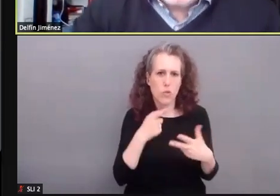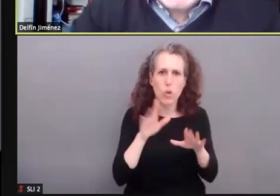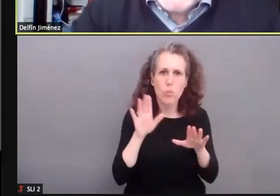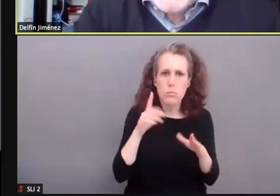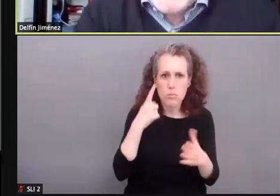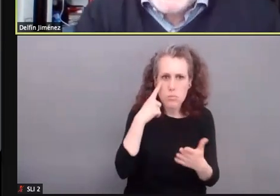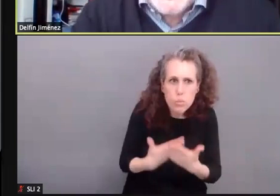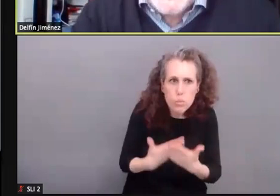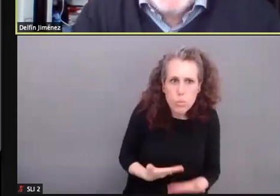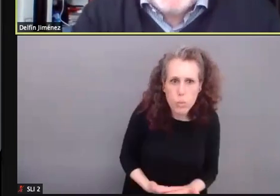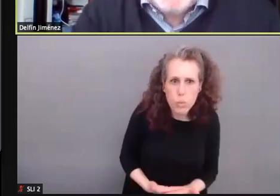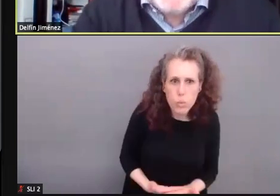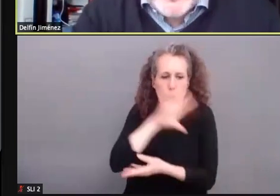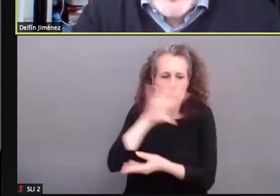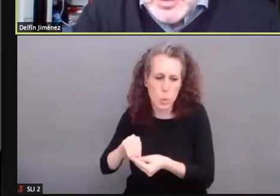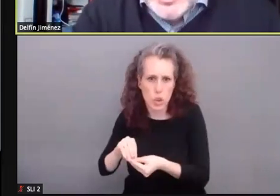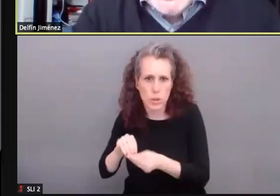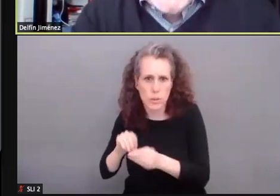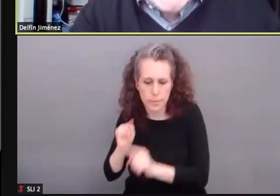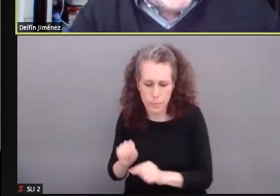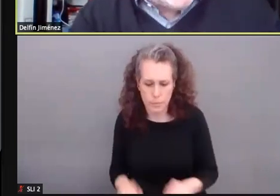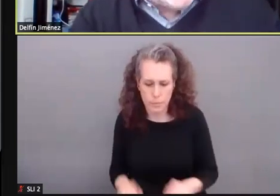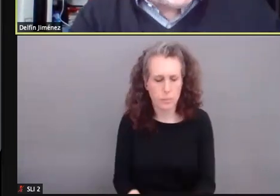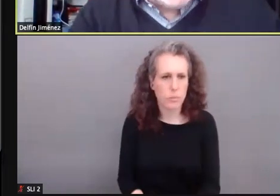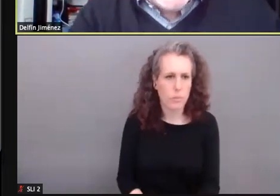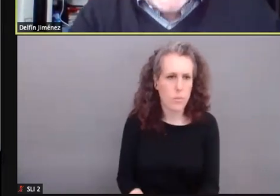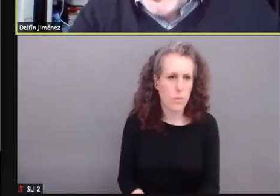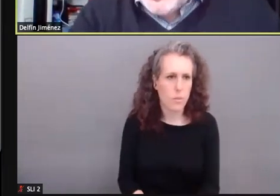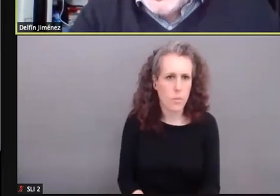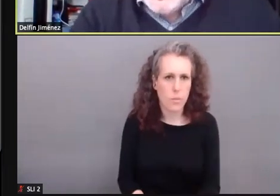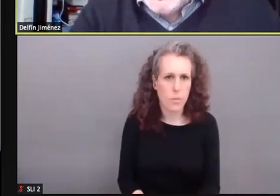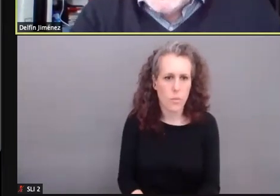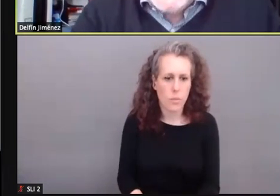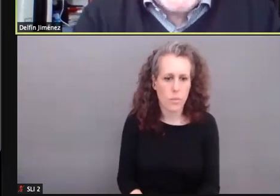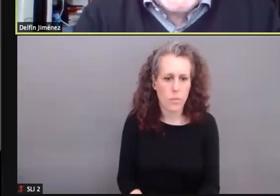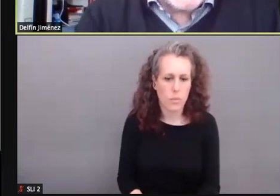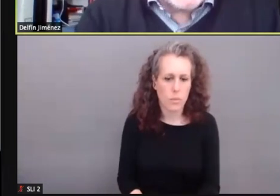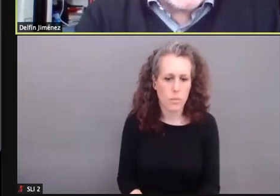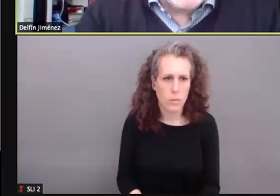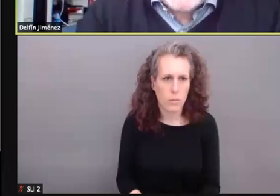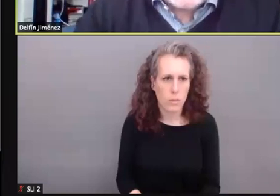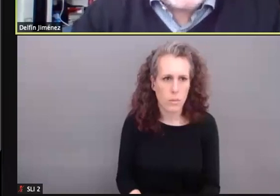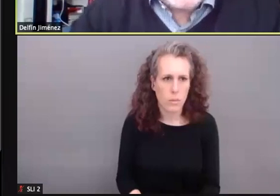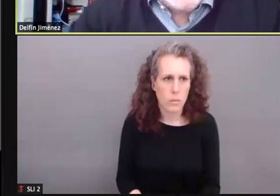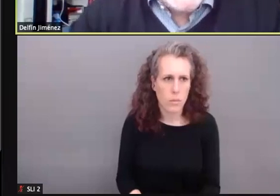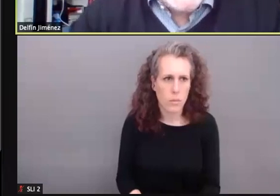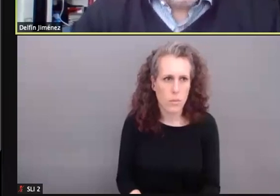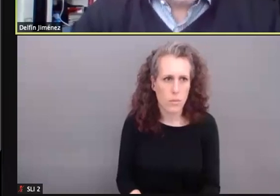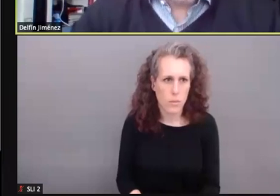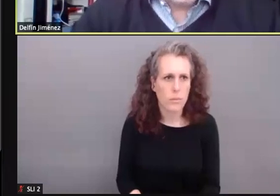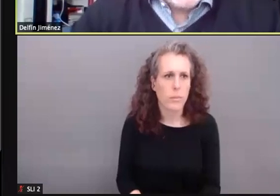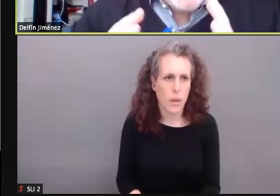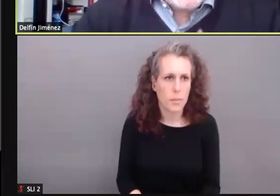final conclusion. Let's go to see briefly the different cases.